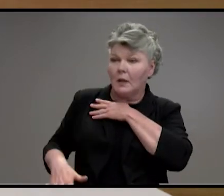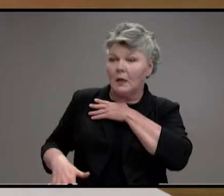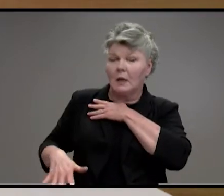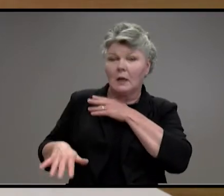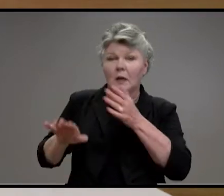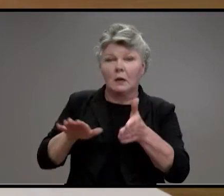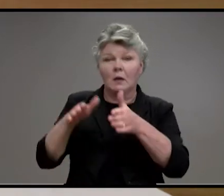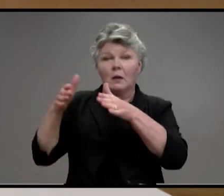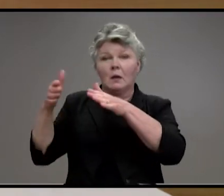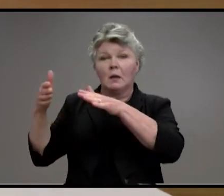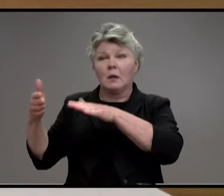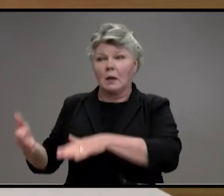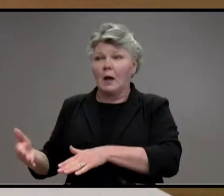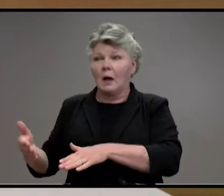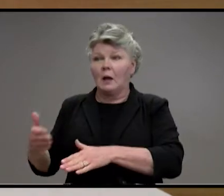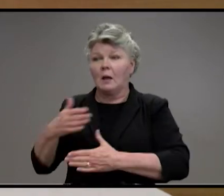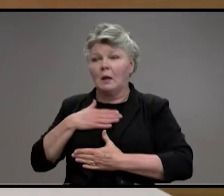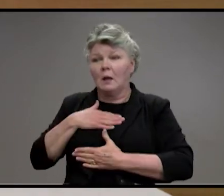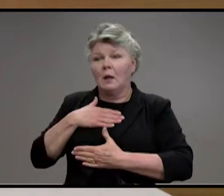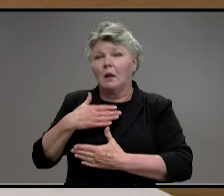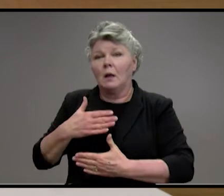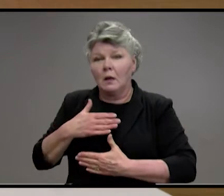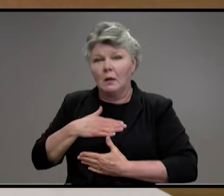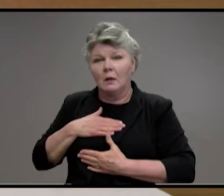dying, gasping for breath.